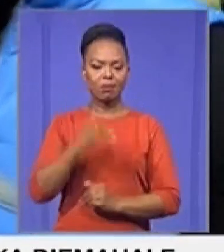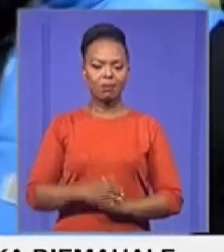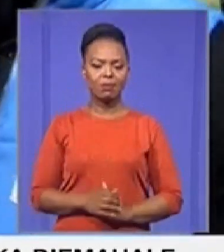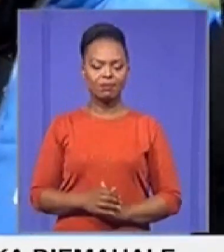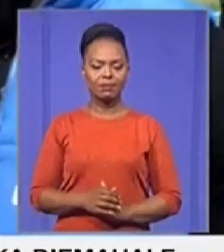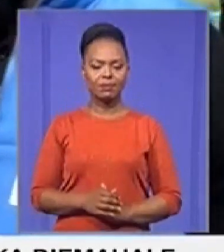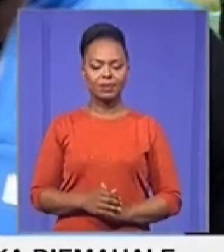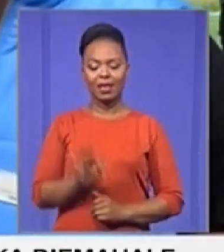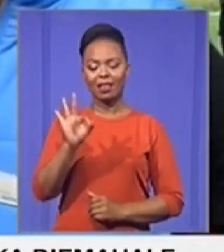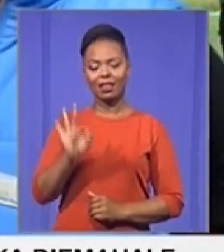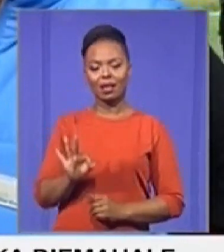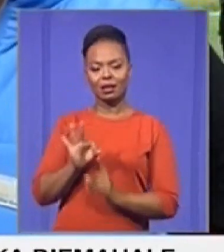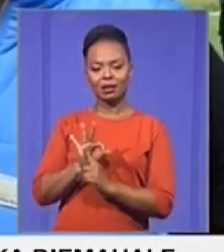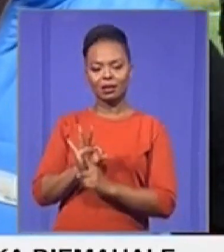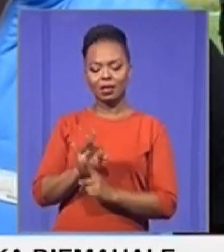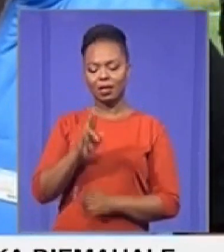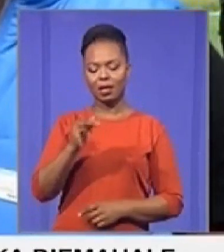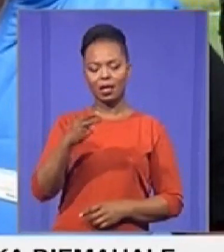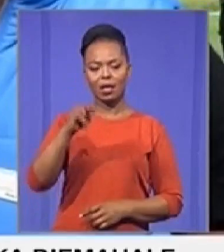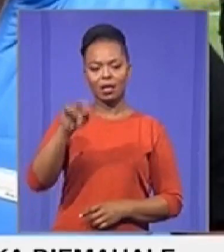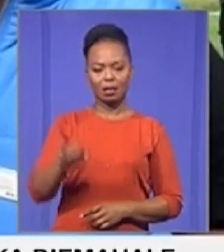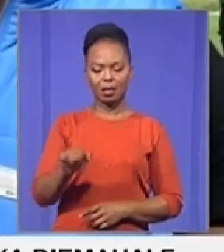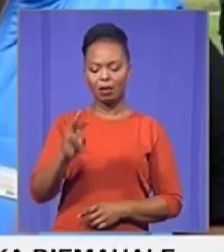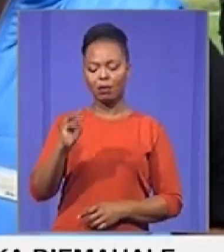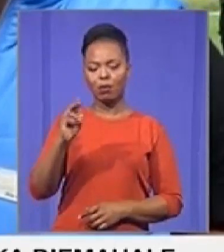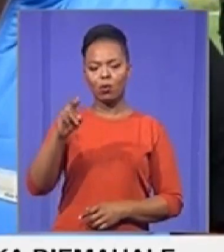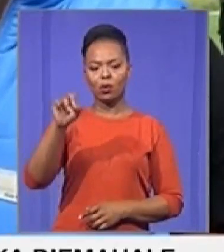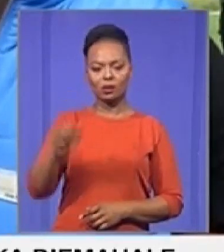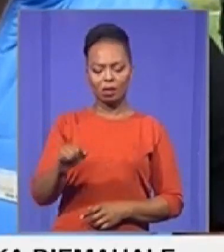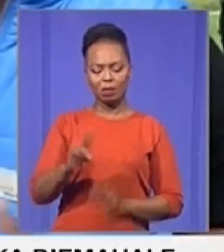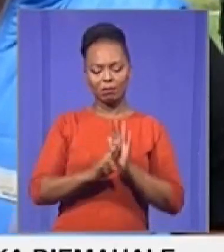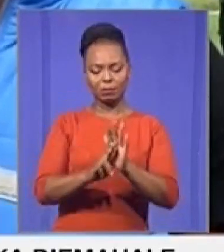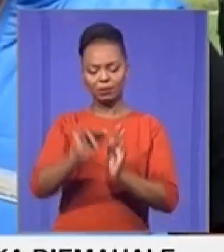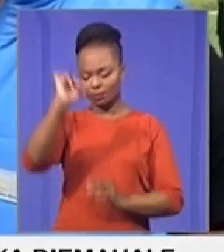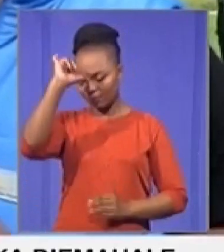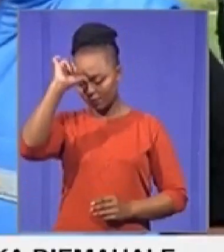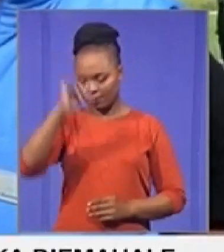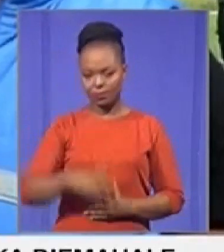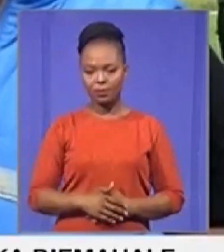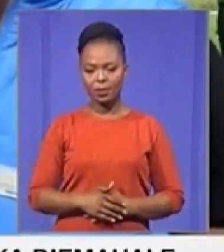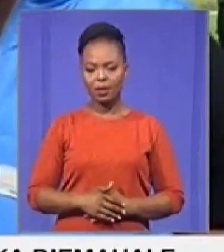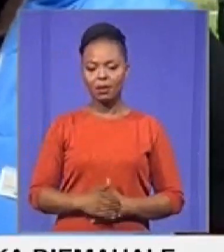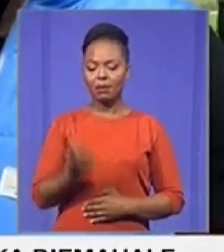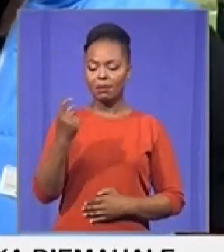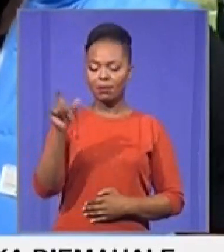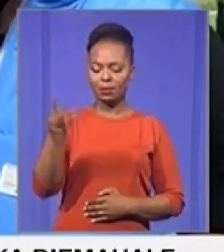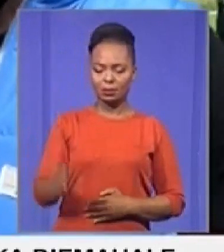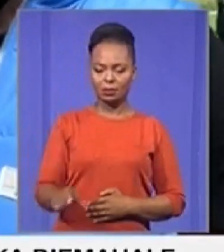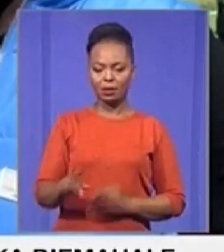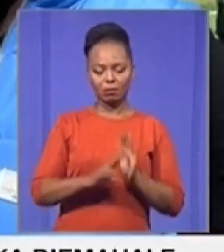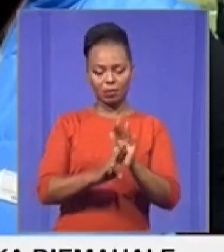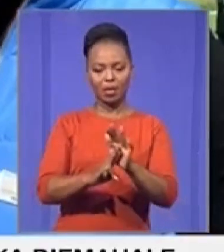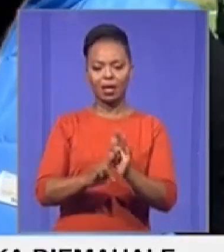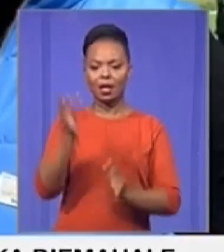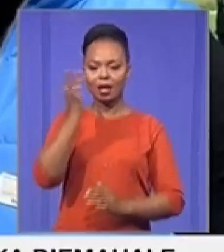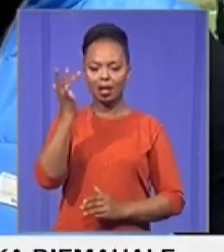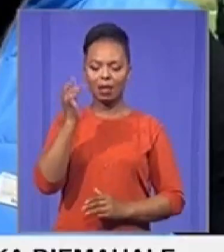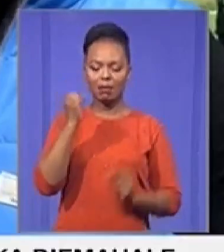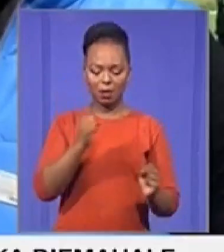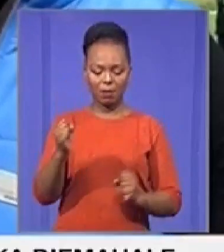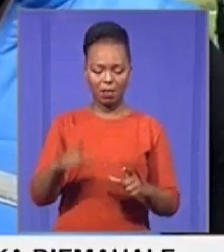The third one is Rahena Musa, representing Indians one. The one who was representing colored, she's still